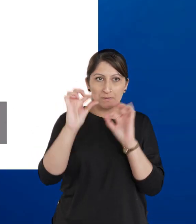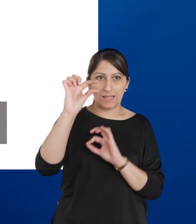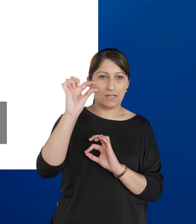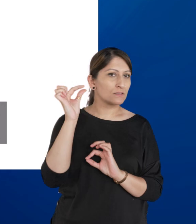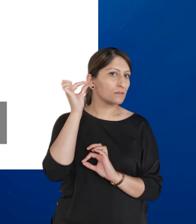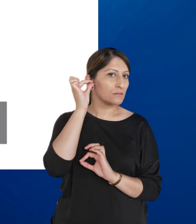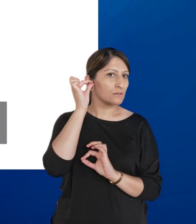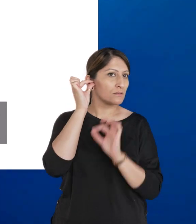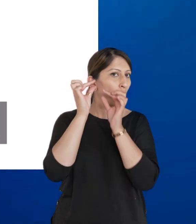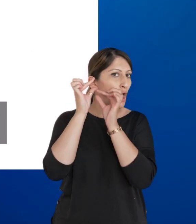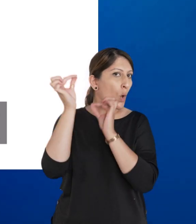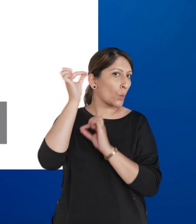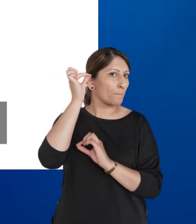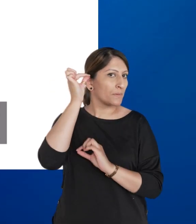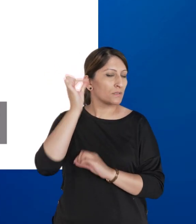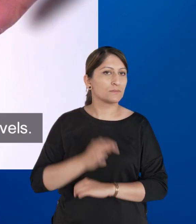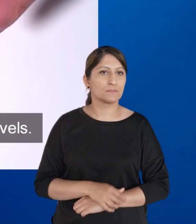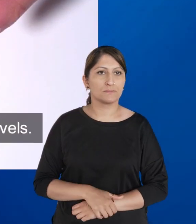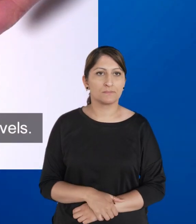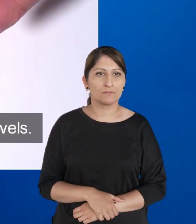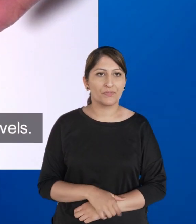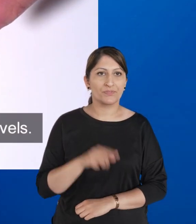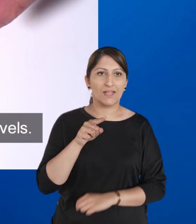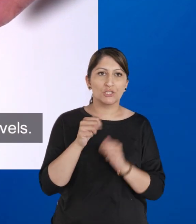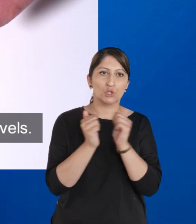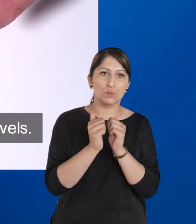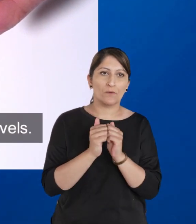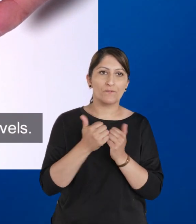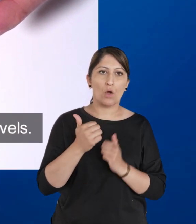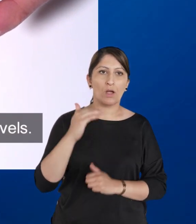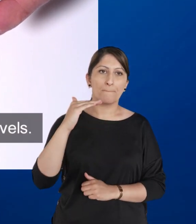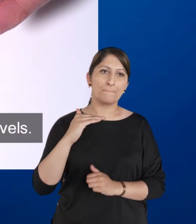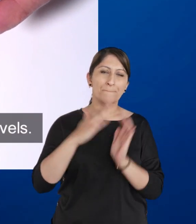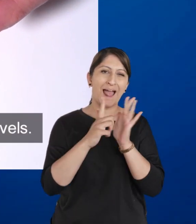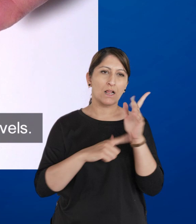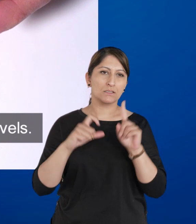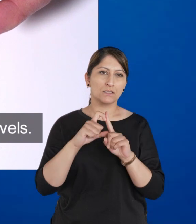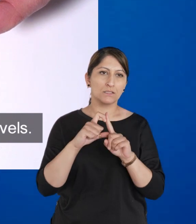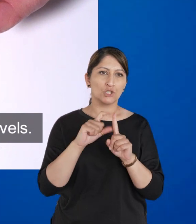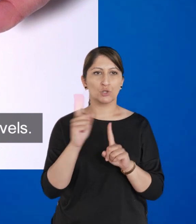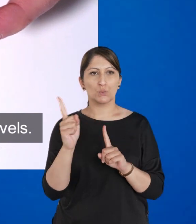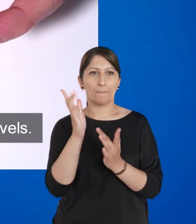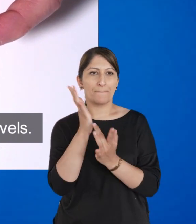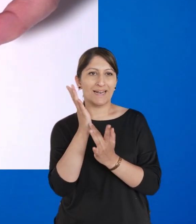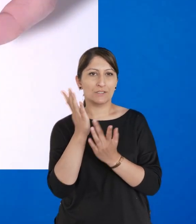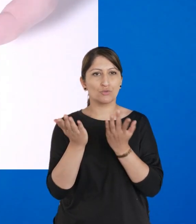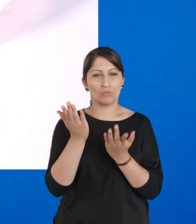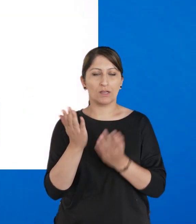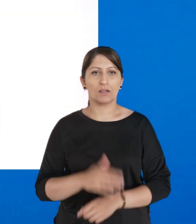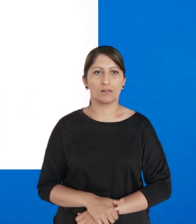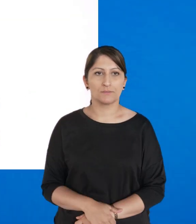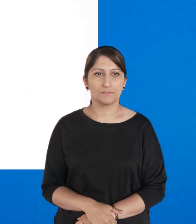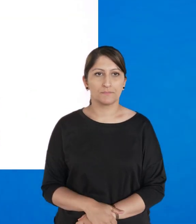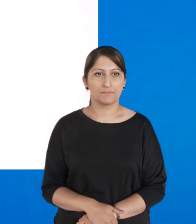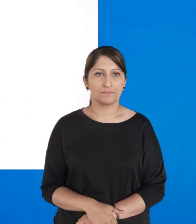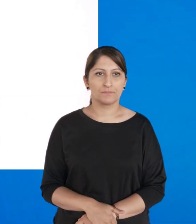dome rather than an ear mould shown here, but this is only suitable for mild to moderate hearing levels. The right